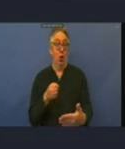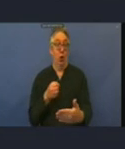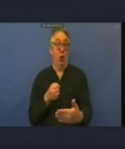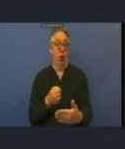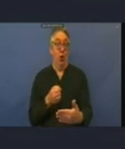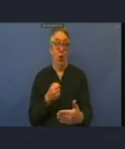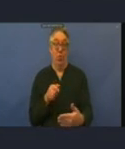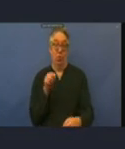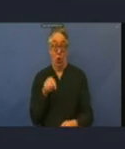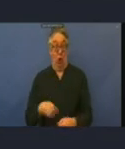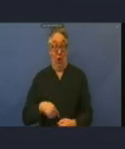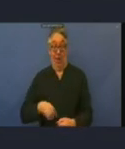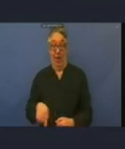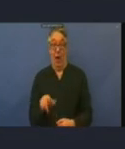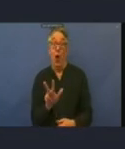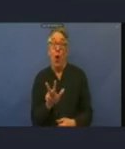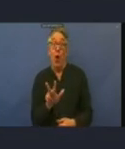we will have results.